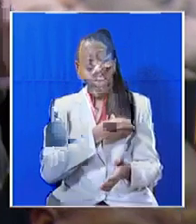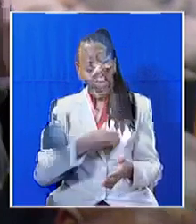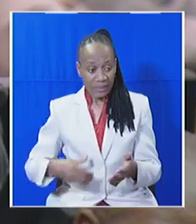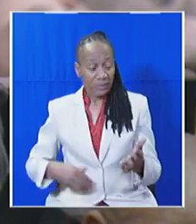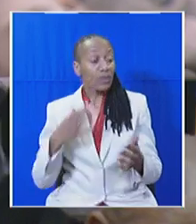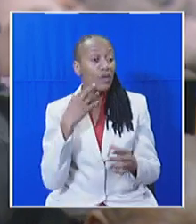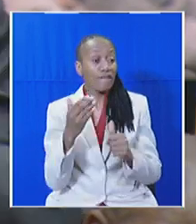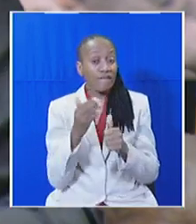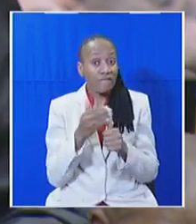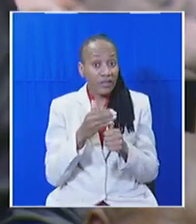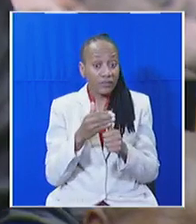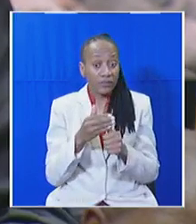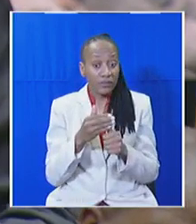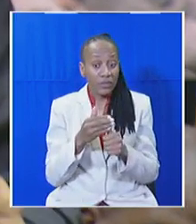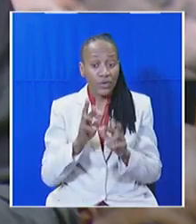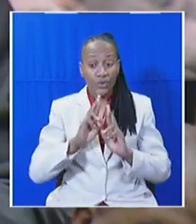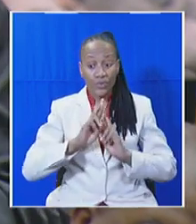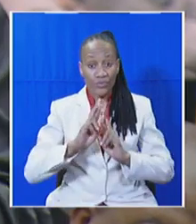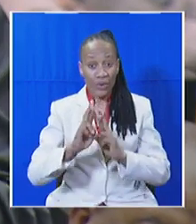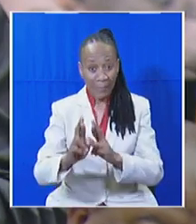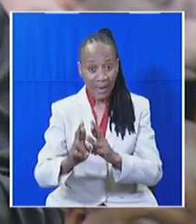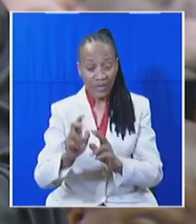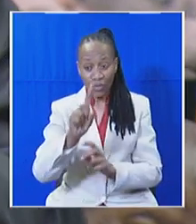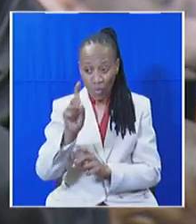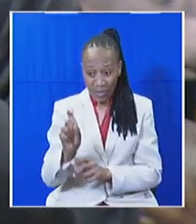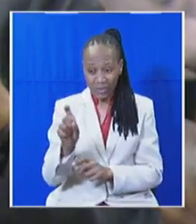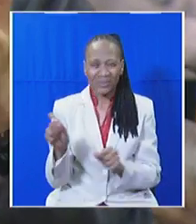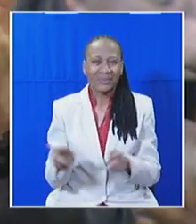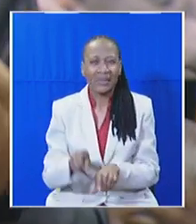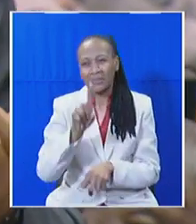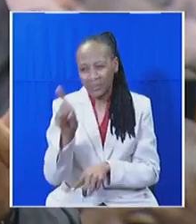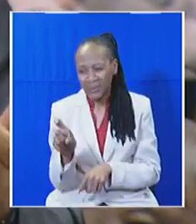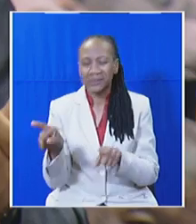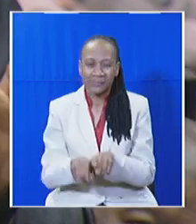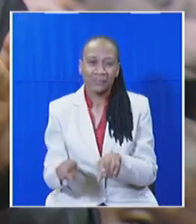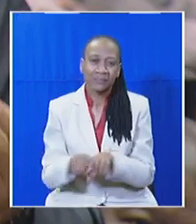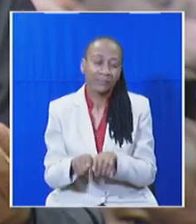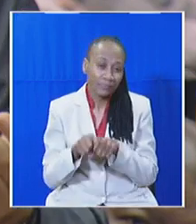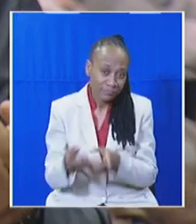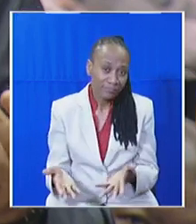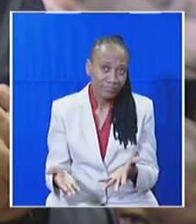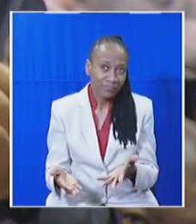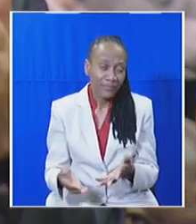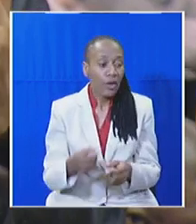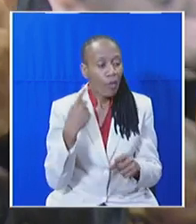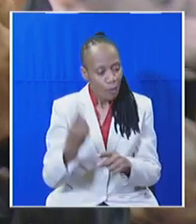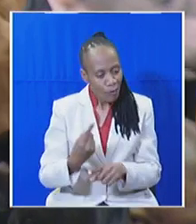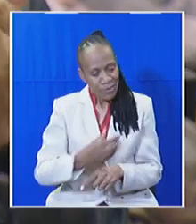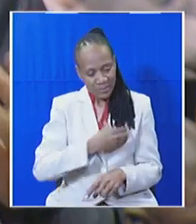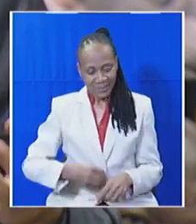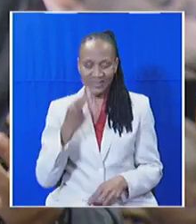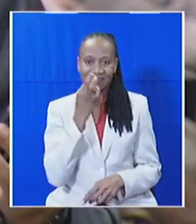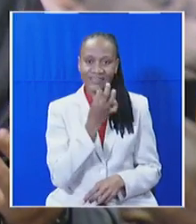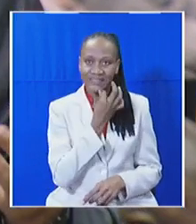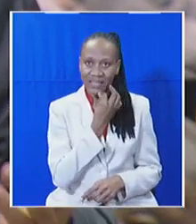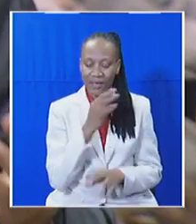the question of the Honourable Malema, as well as to the subsequent questions being asked, in all respects replied by saying, Parliament is